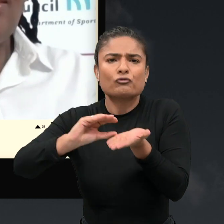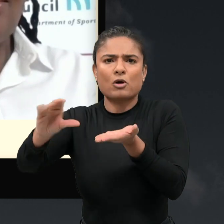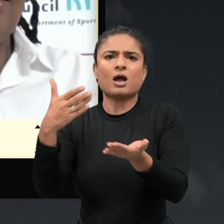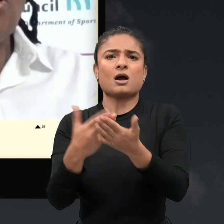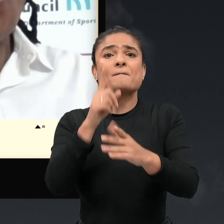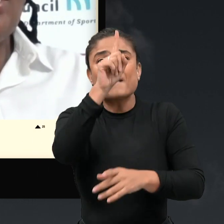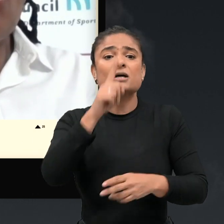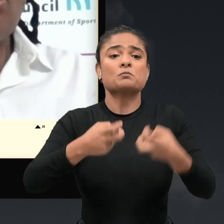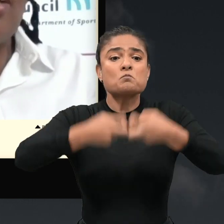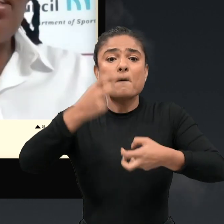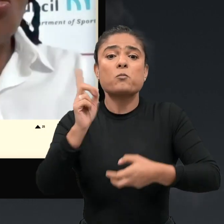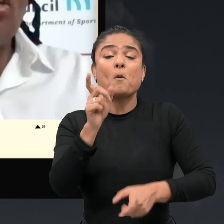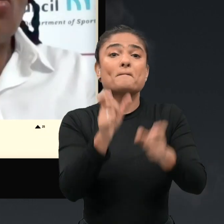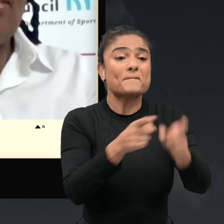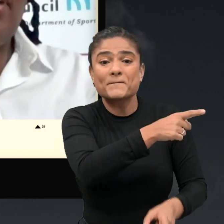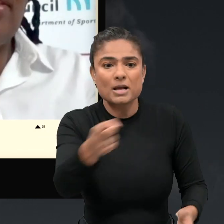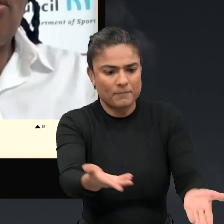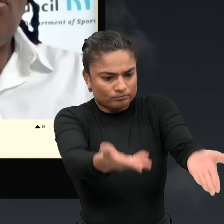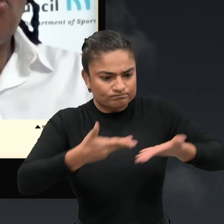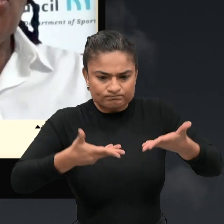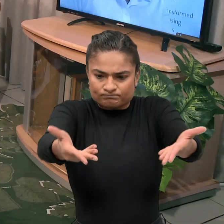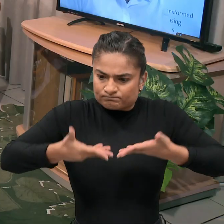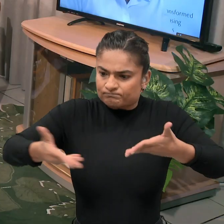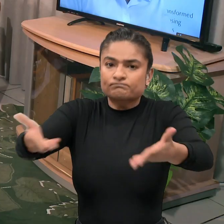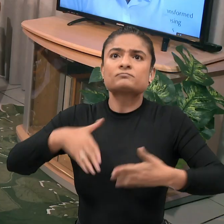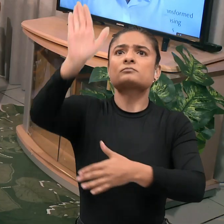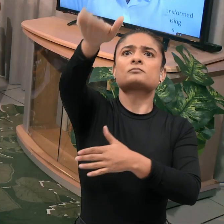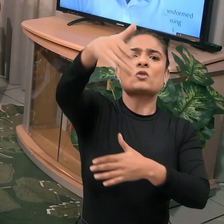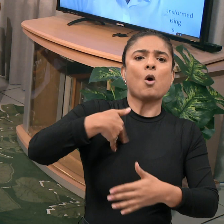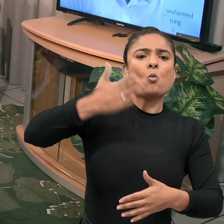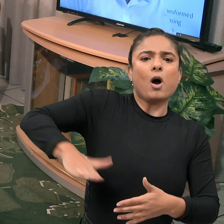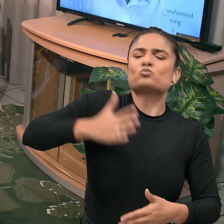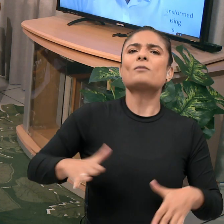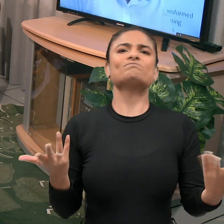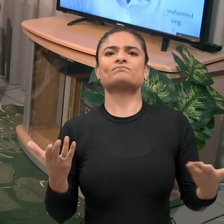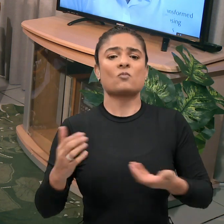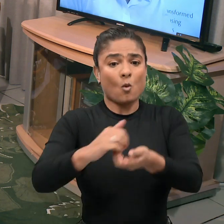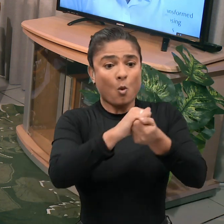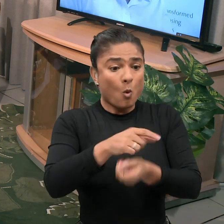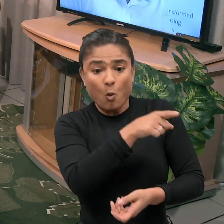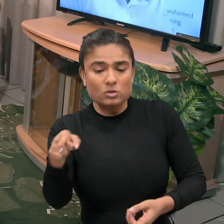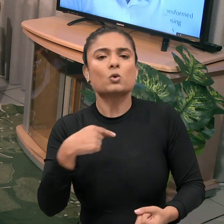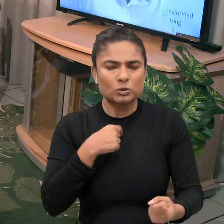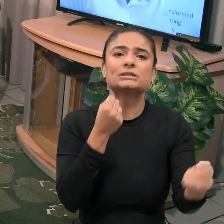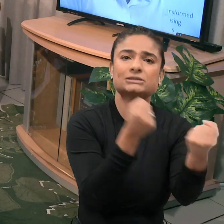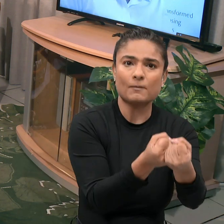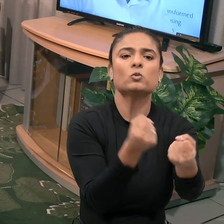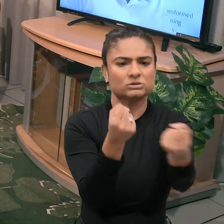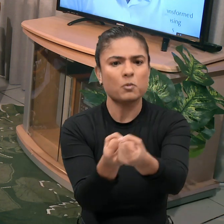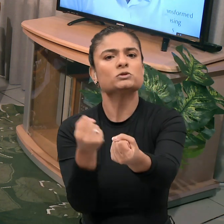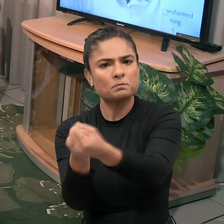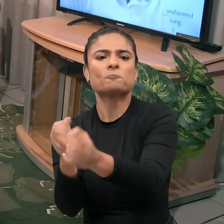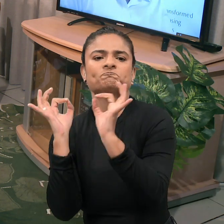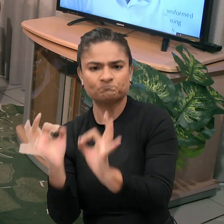with disabilities, but we struggle to actually find them putting forward proposals to us. And